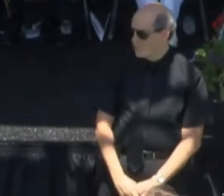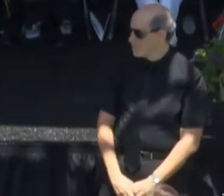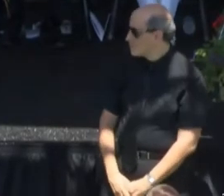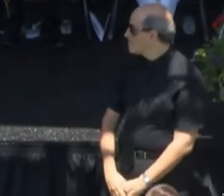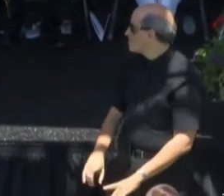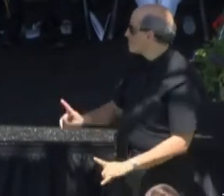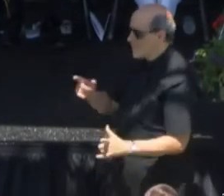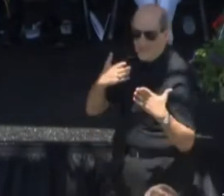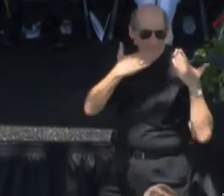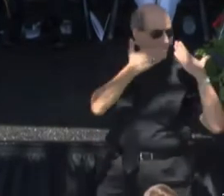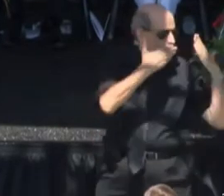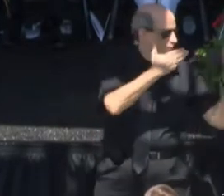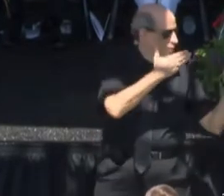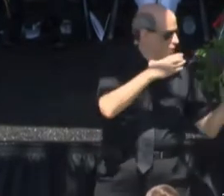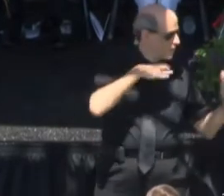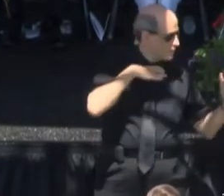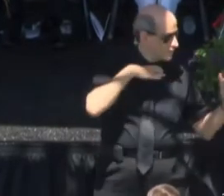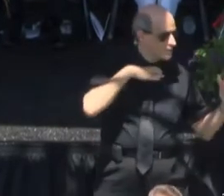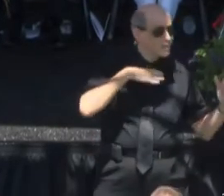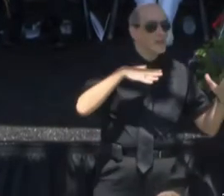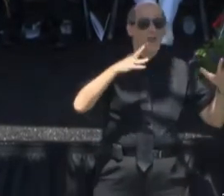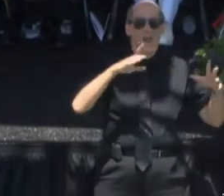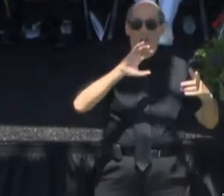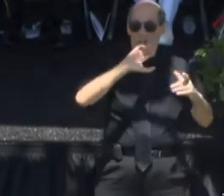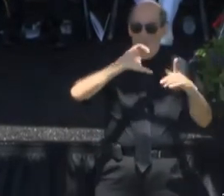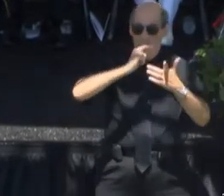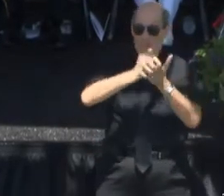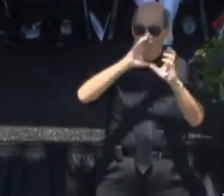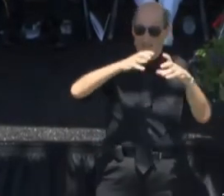Thank you, Captain Williams. 2018, please be seated.